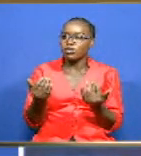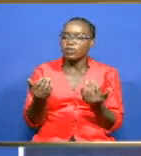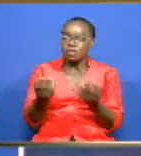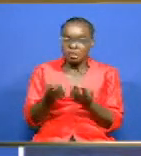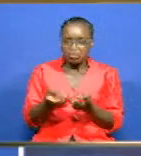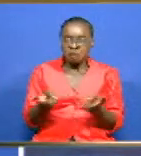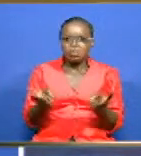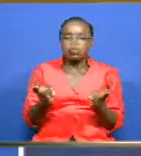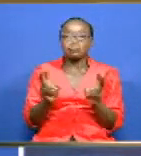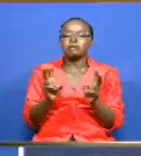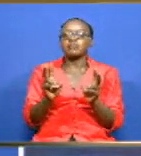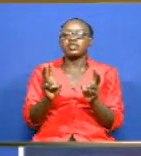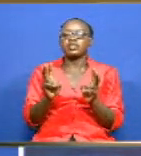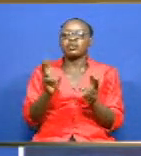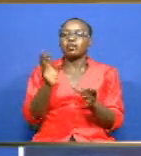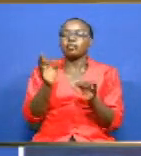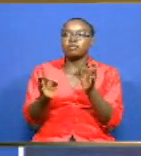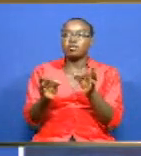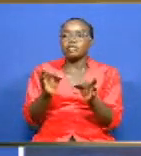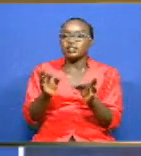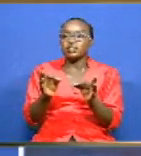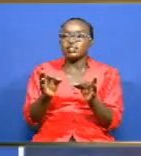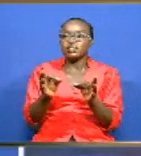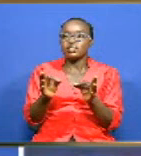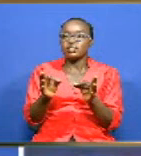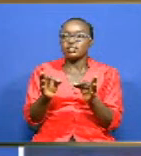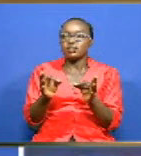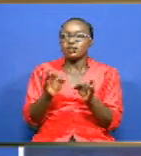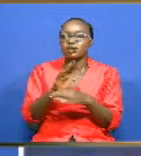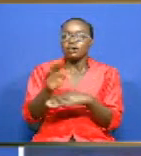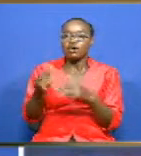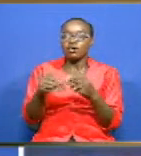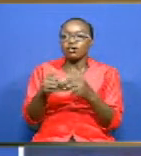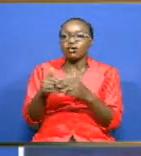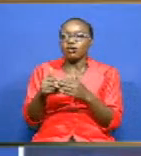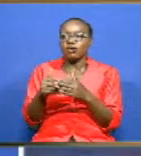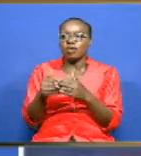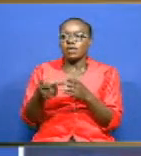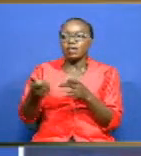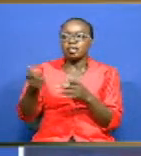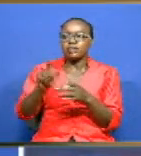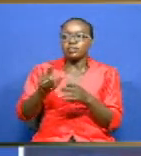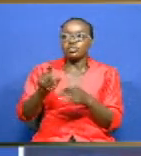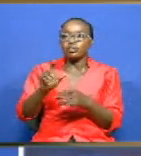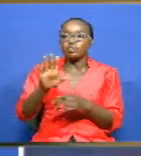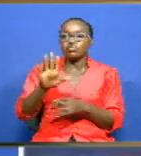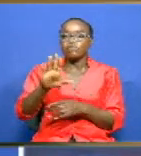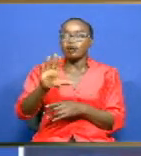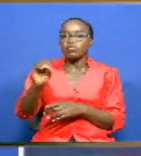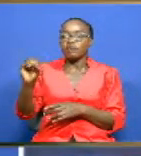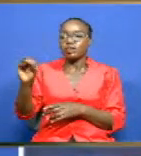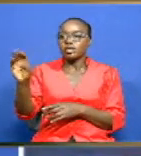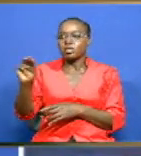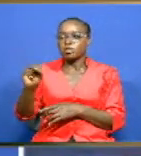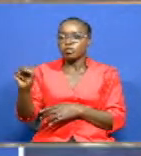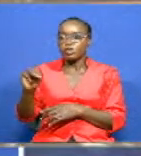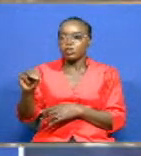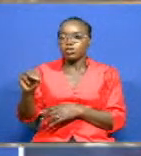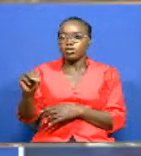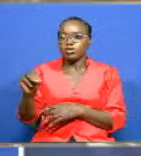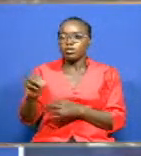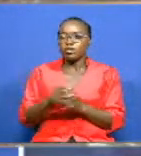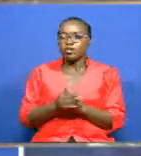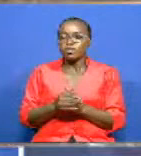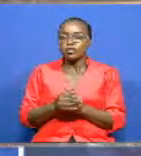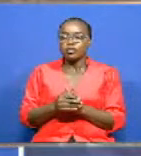Department of Justice, they have entered into a settlement where they've allocated an additional $500 million for these families.